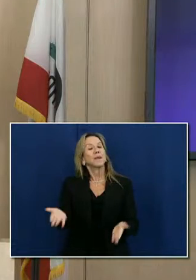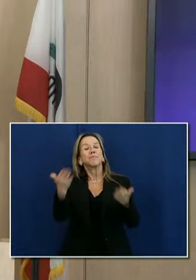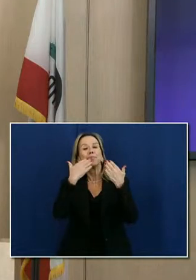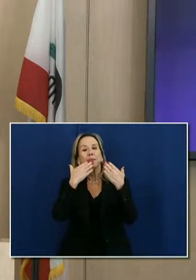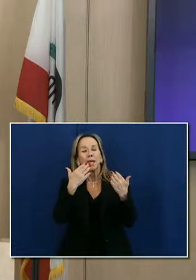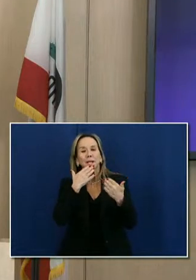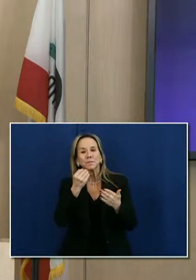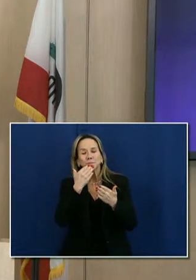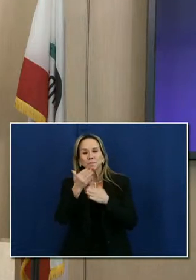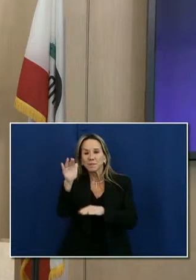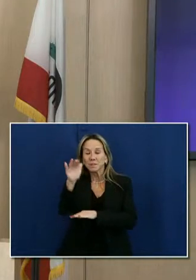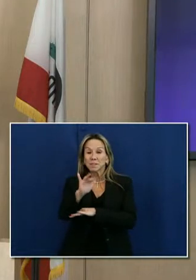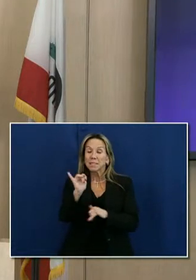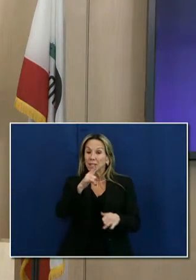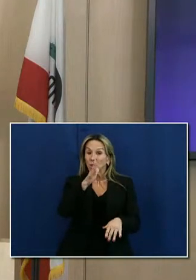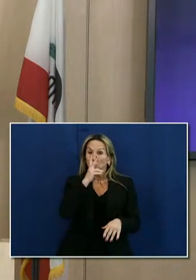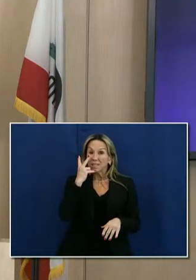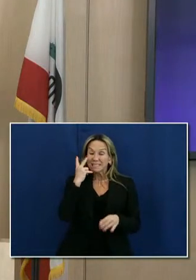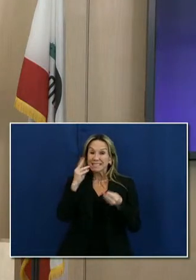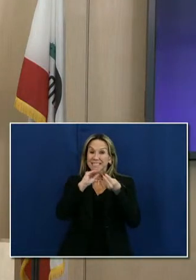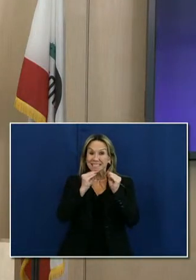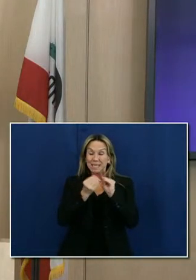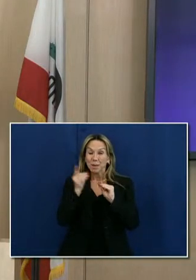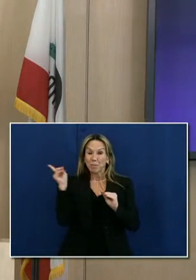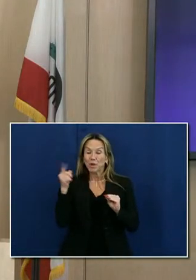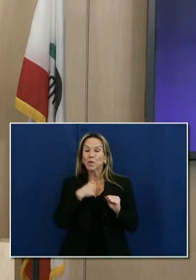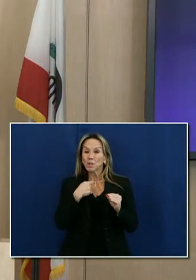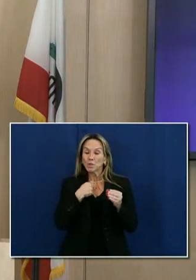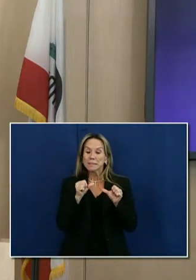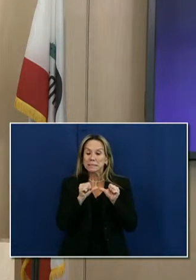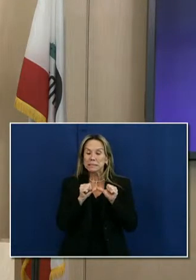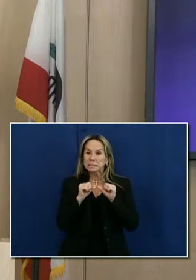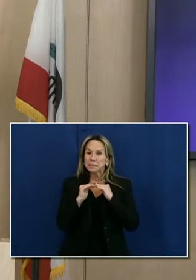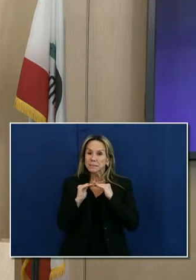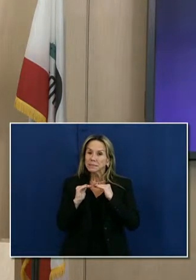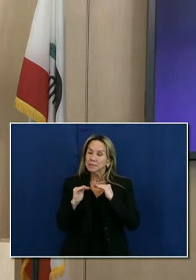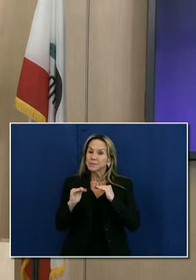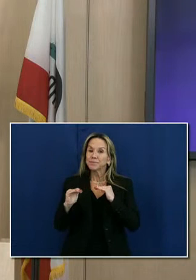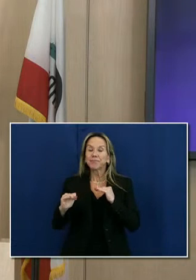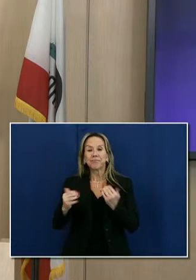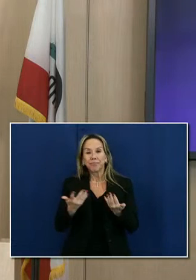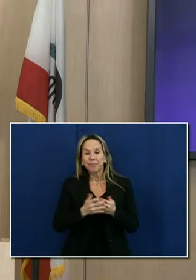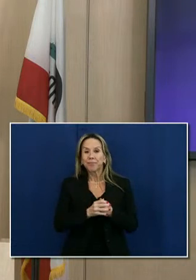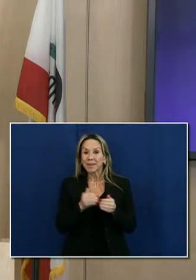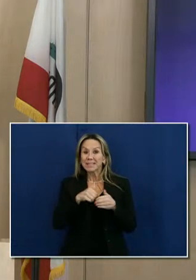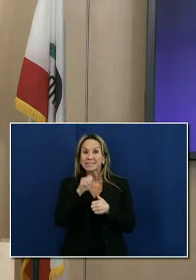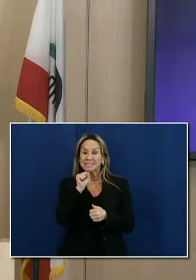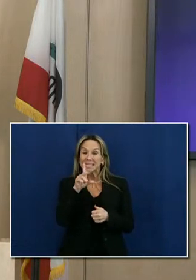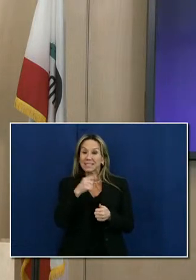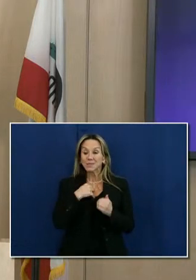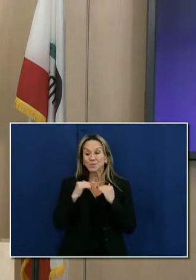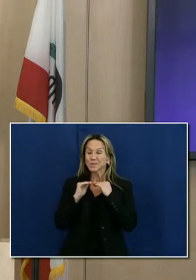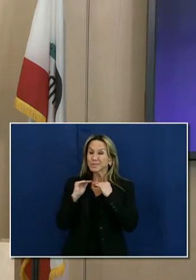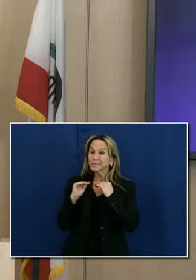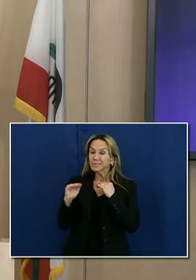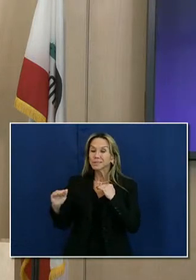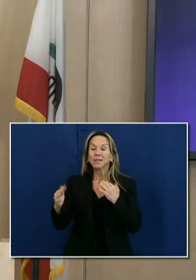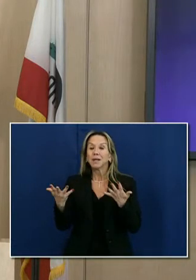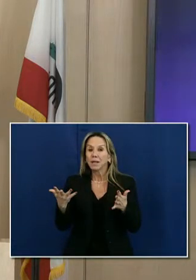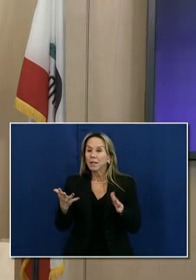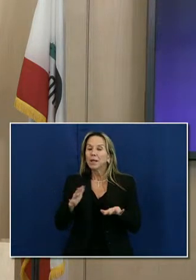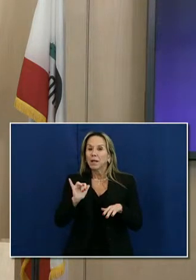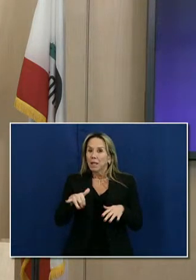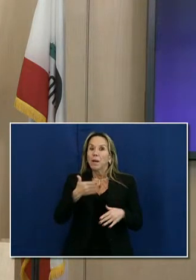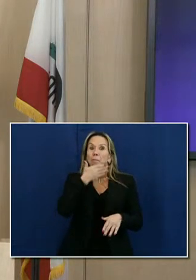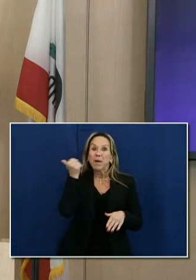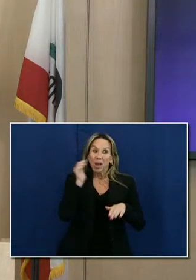Thank you, and good afternoon. As you're going to see from the numbers in a little bit, we are holding steady in San Diego County. That is